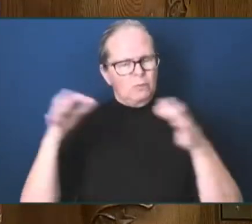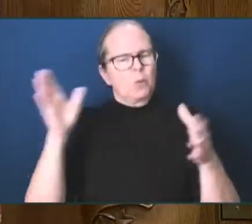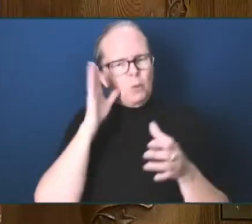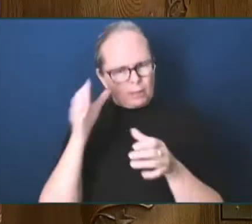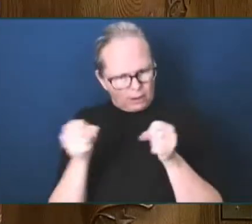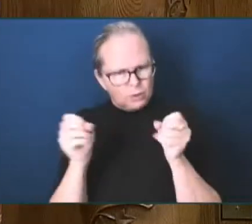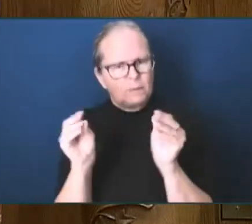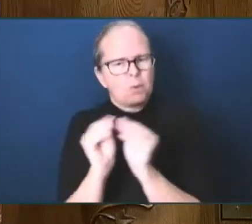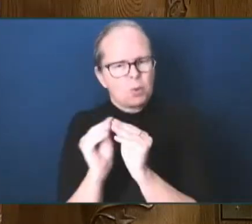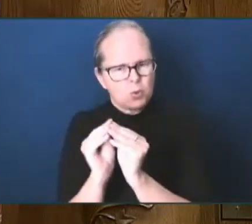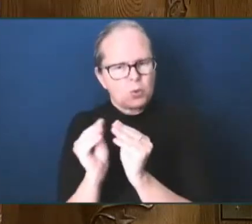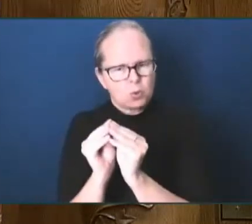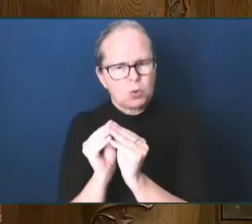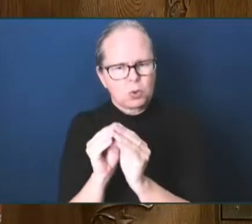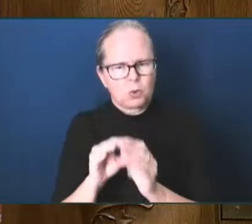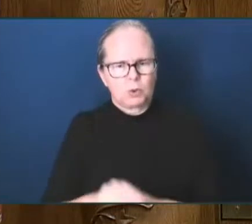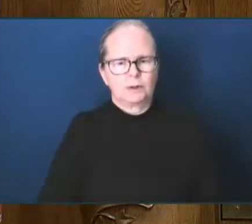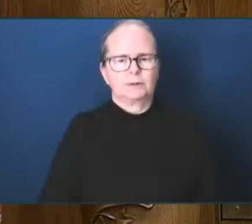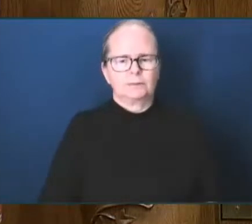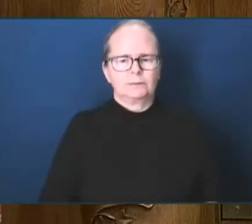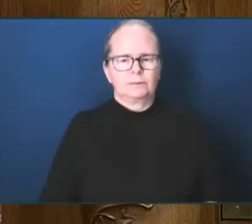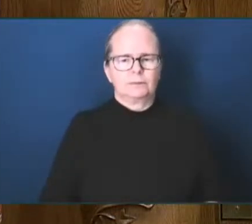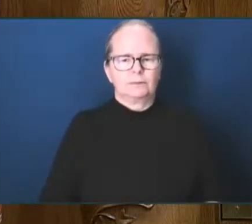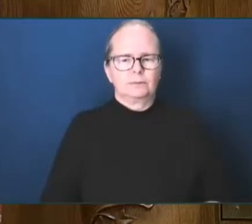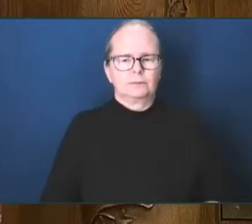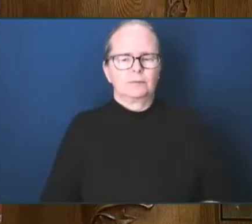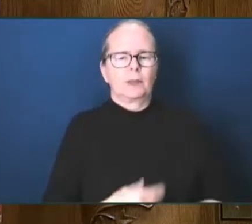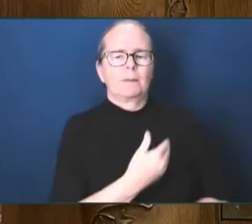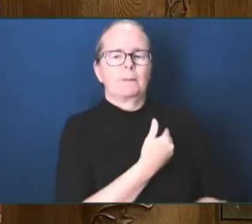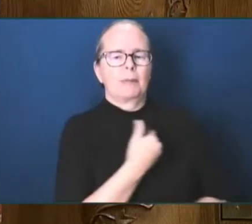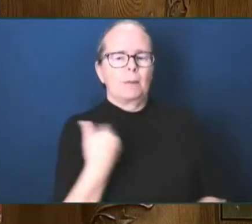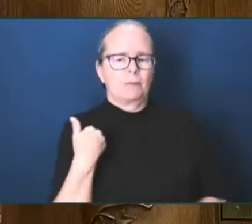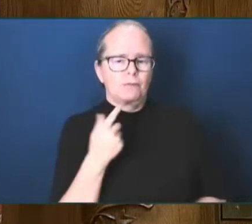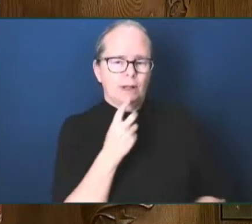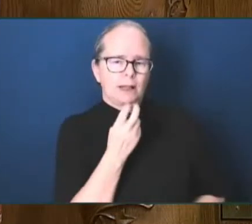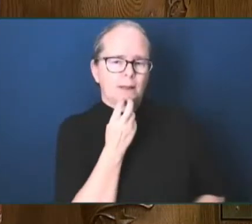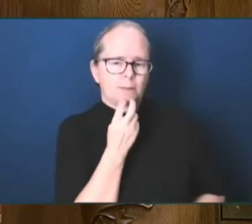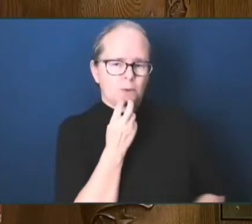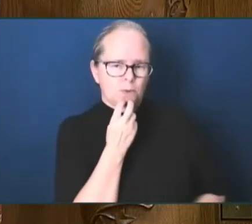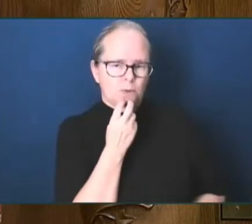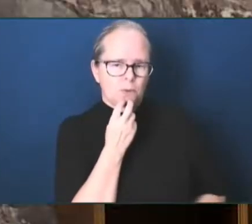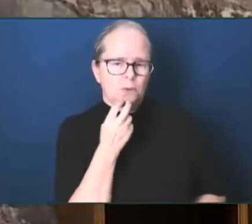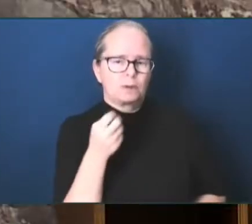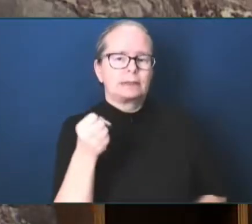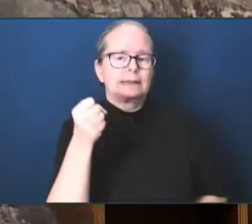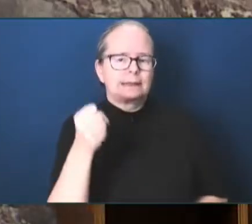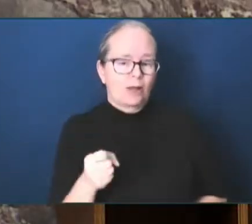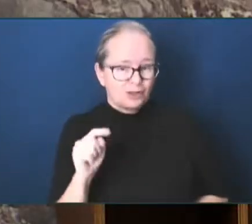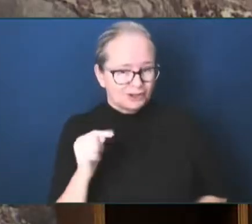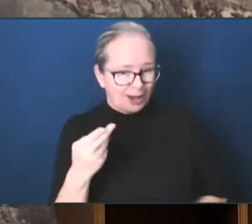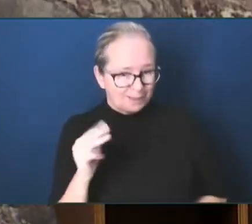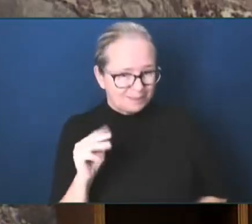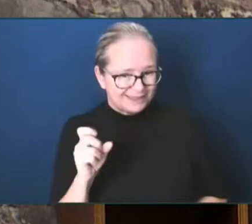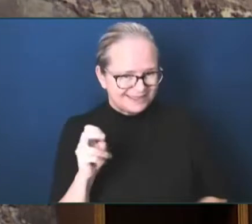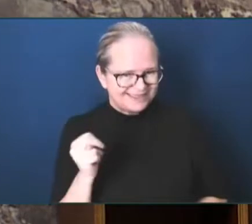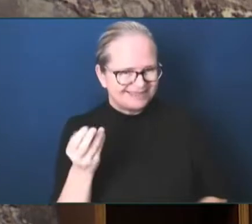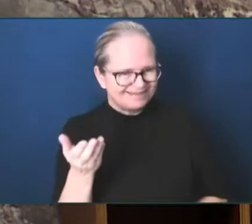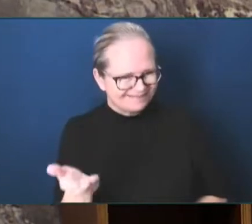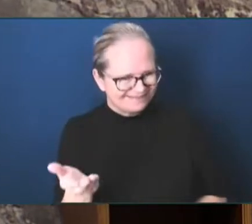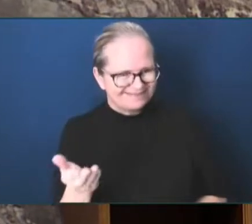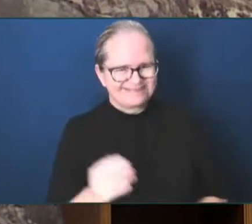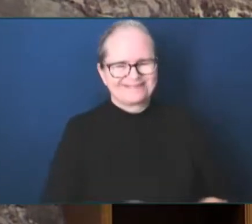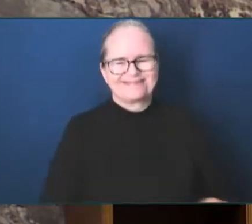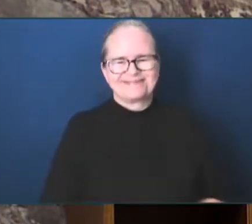for Kamloops, North Thompson. South Thompson. Thank you, Mr. Speaker. Well, the minister keeps saying